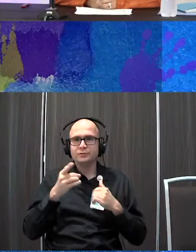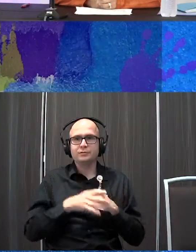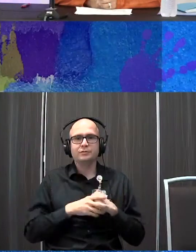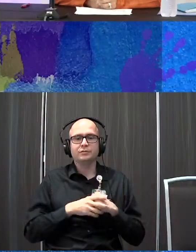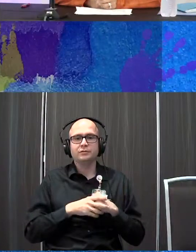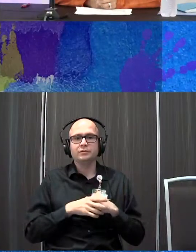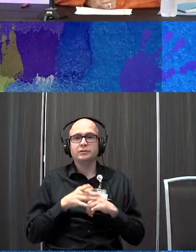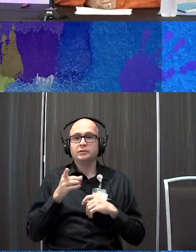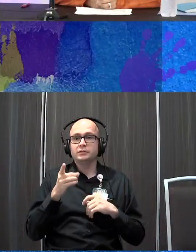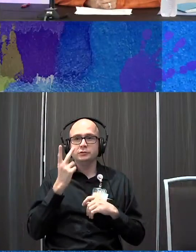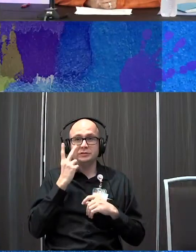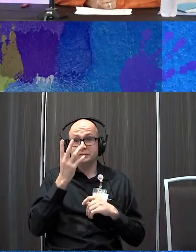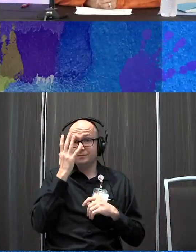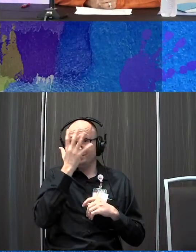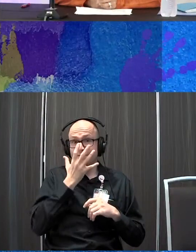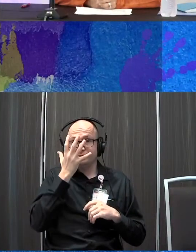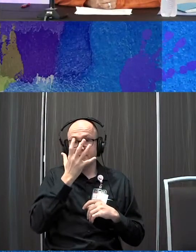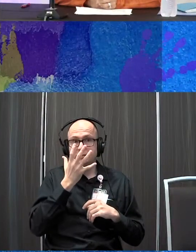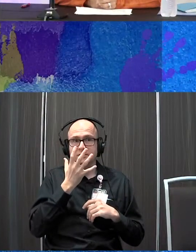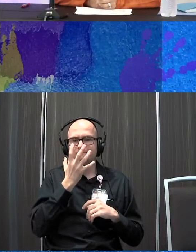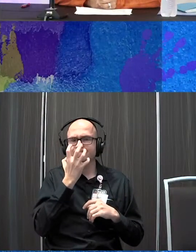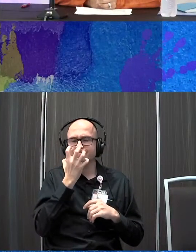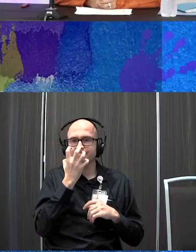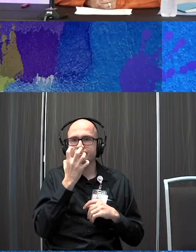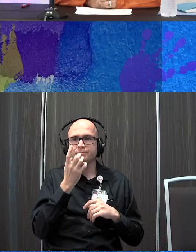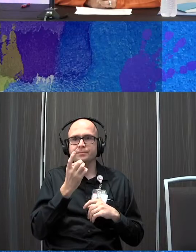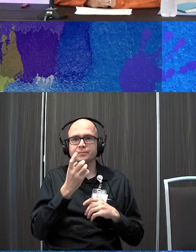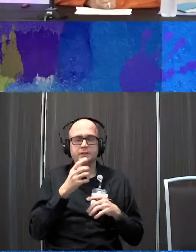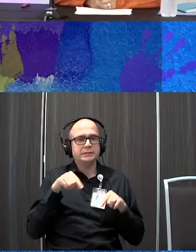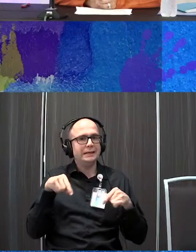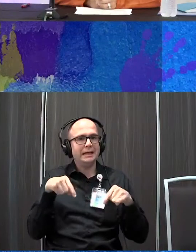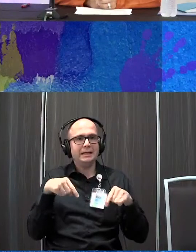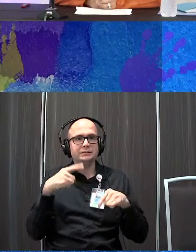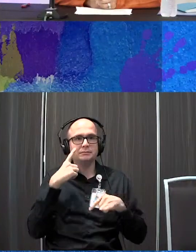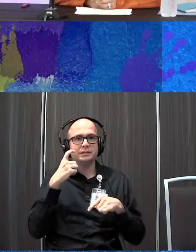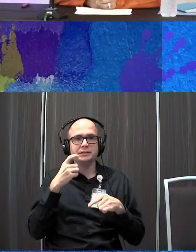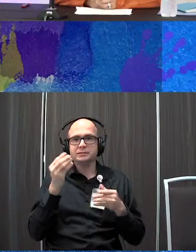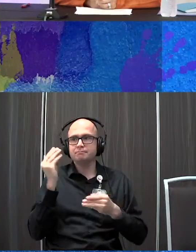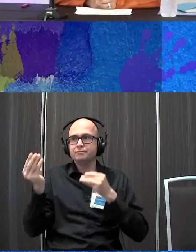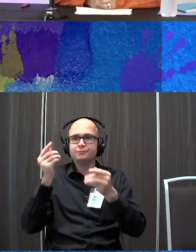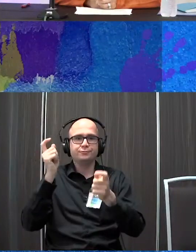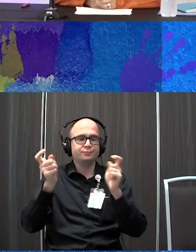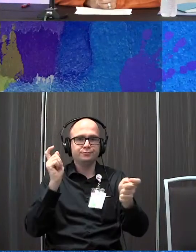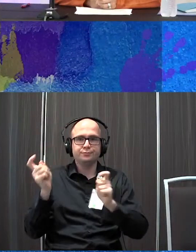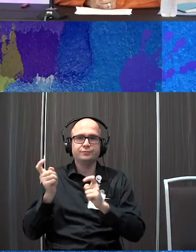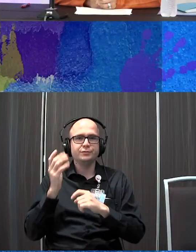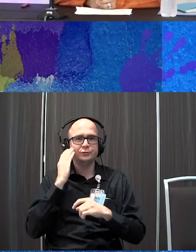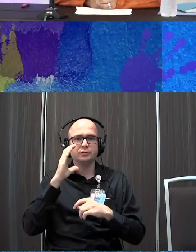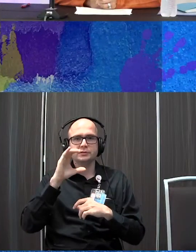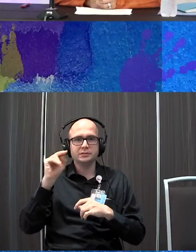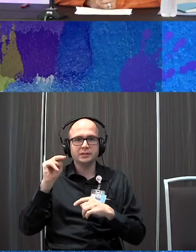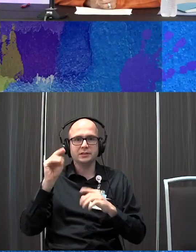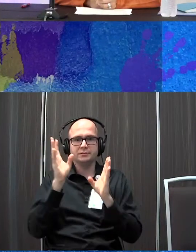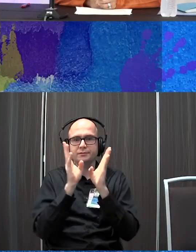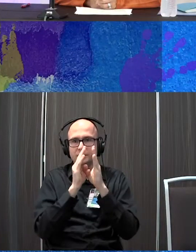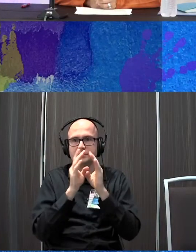that is, if you look at his face, he's incredibly tense. He was very, very anxious because I had him passing out things at a Cincinnati